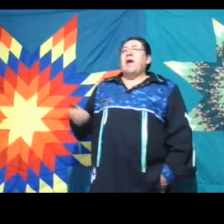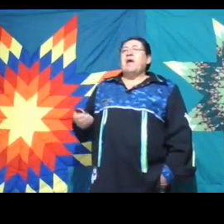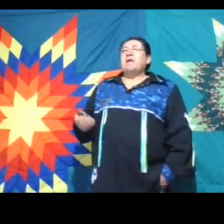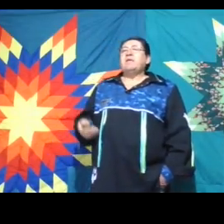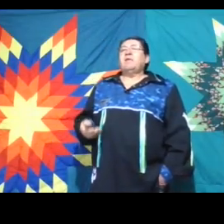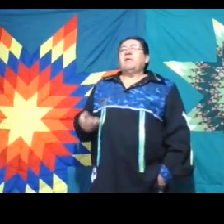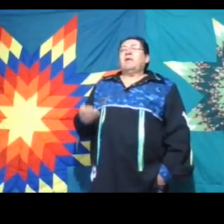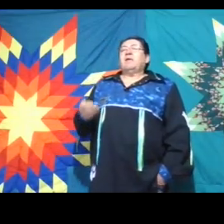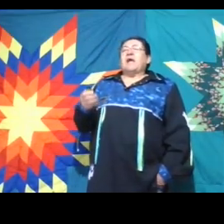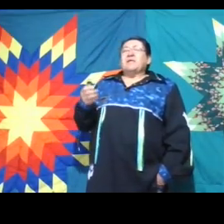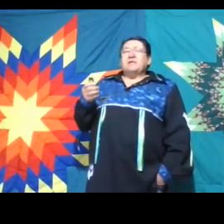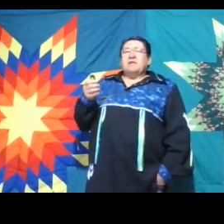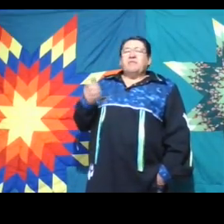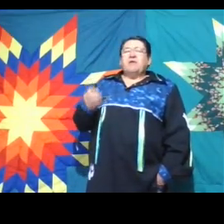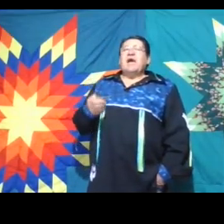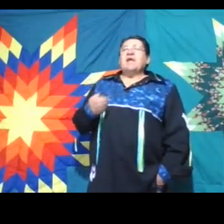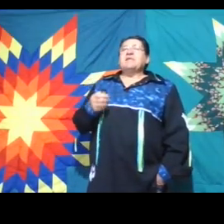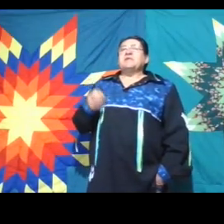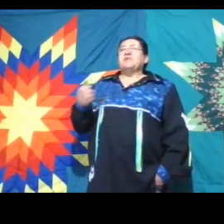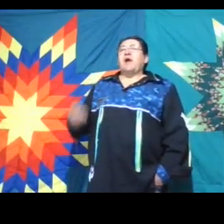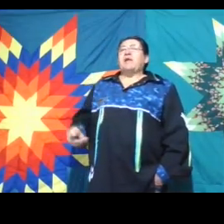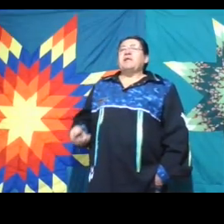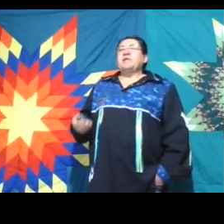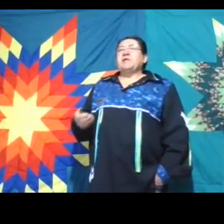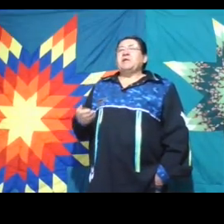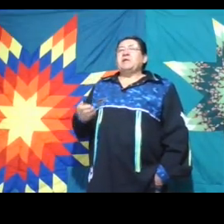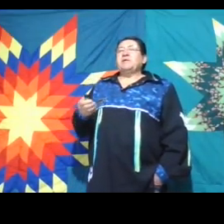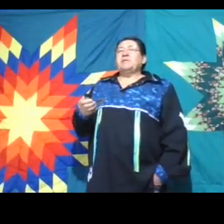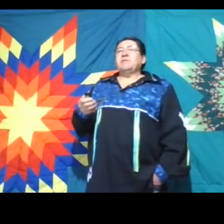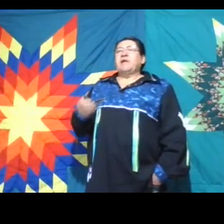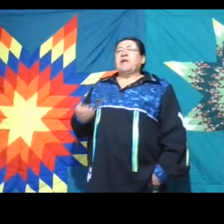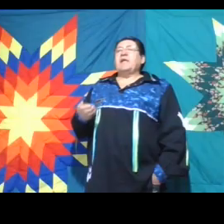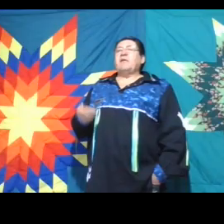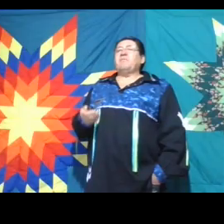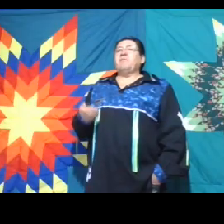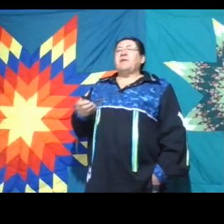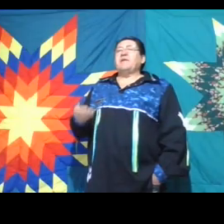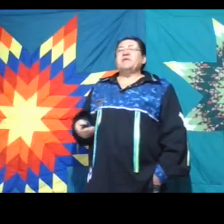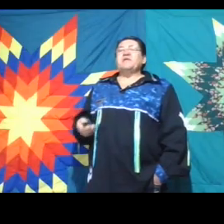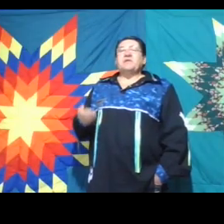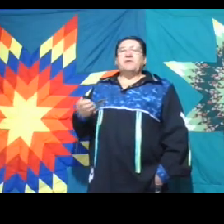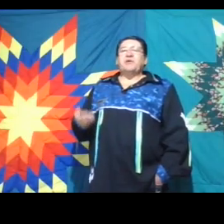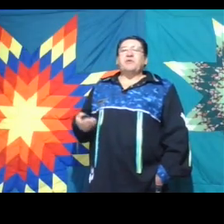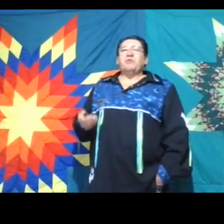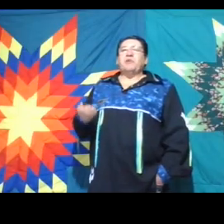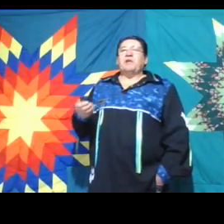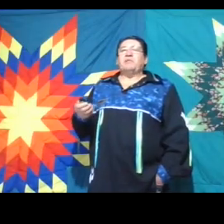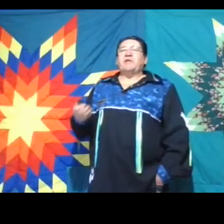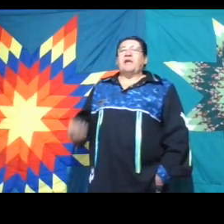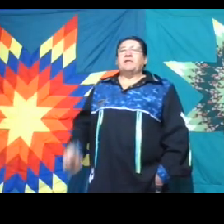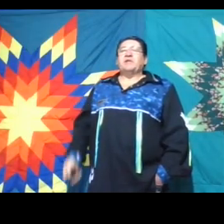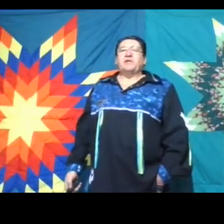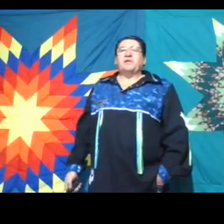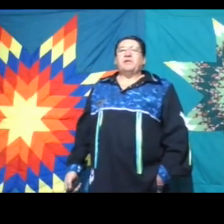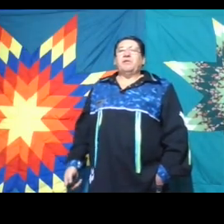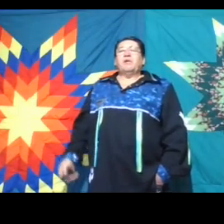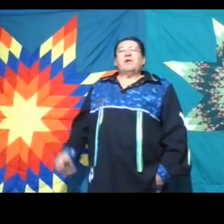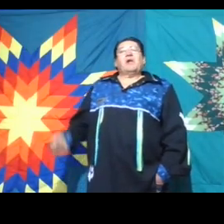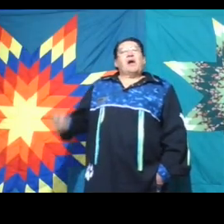and plan that really has a strategy laid out for Indigenous recruitment and